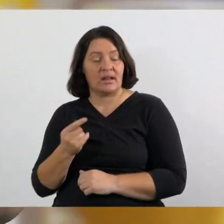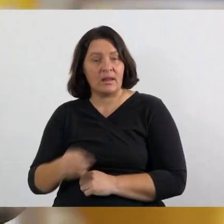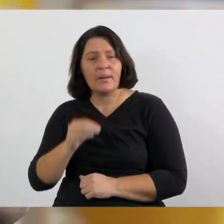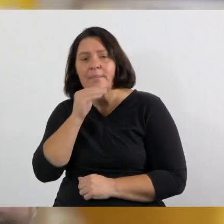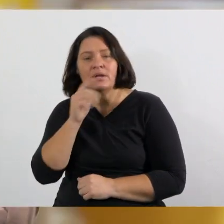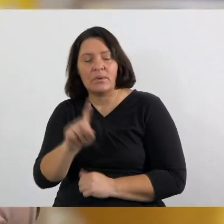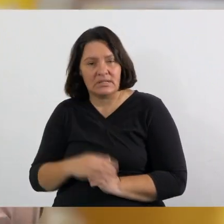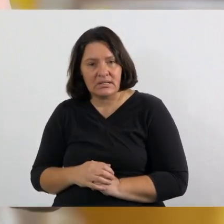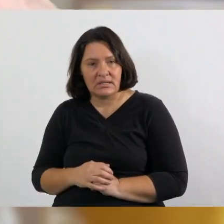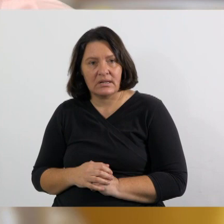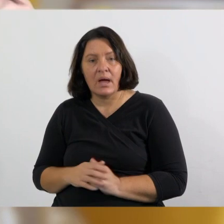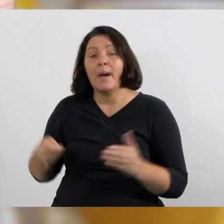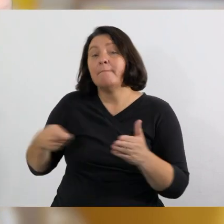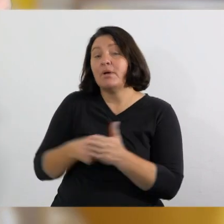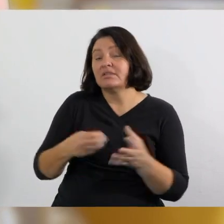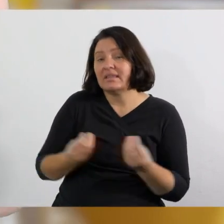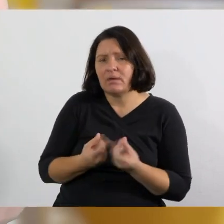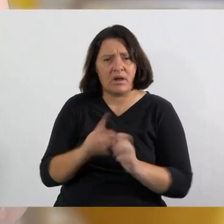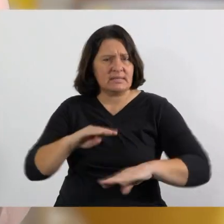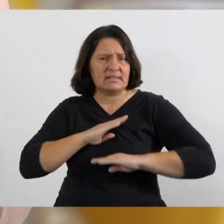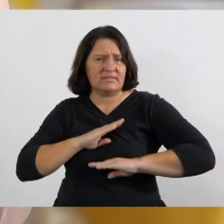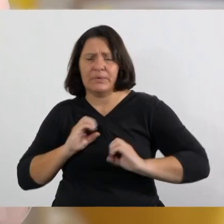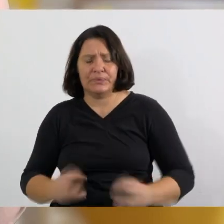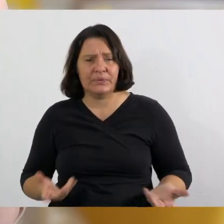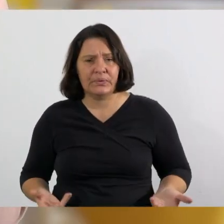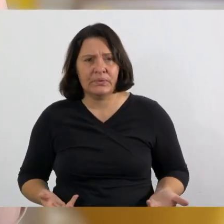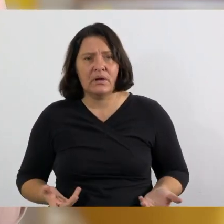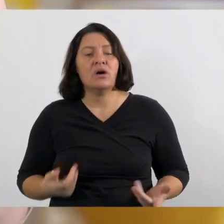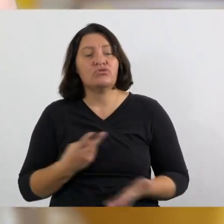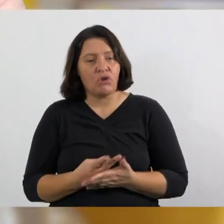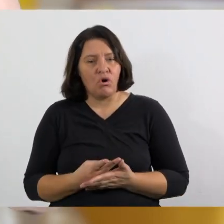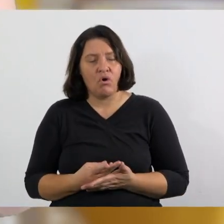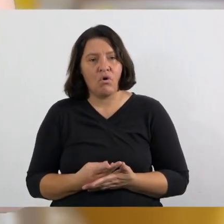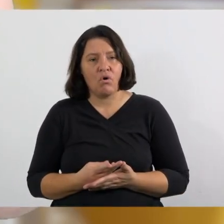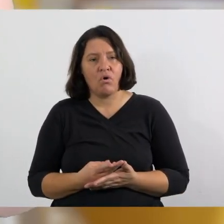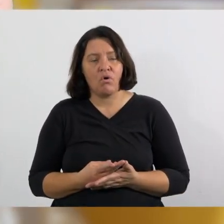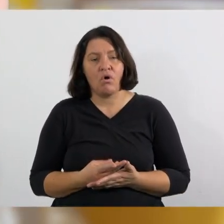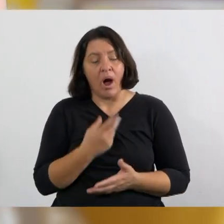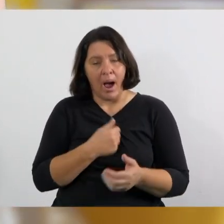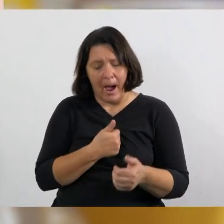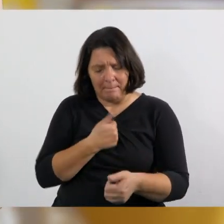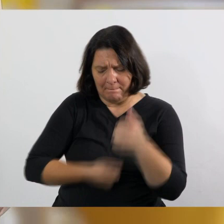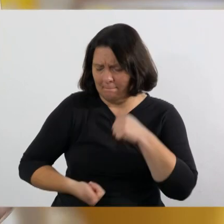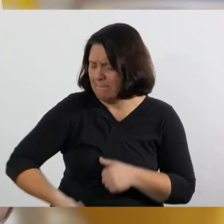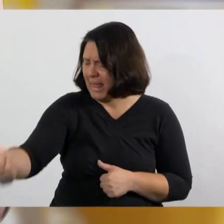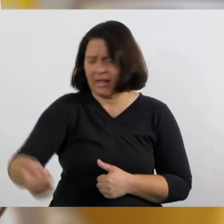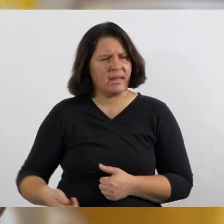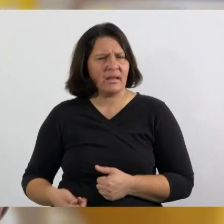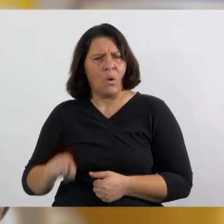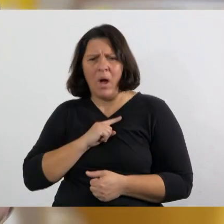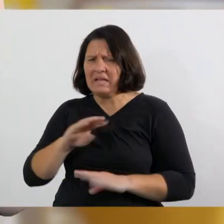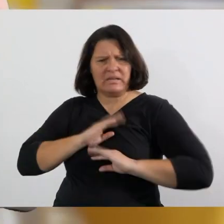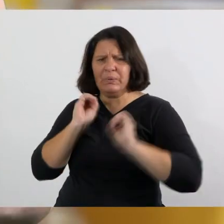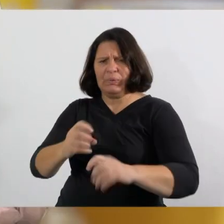goods. We were not satisfied. So we returned some of the stock. You can see already. Once you return, is it going to increase your trading